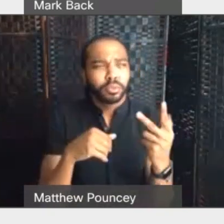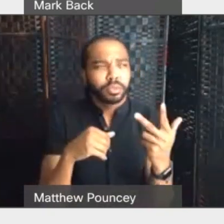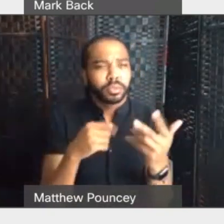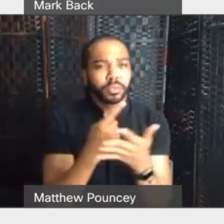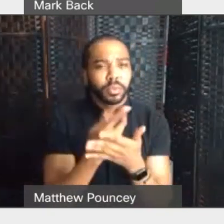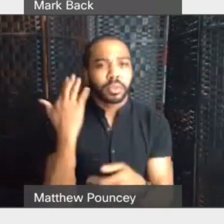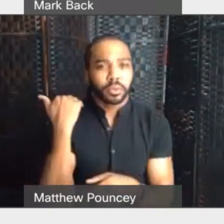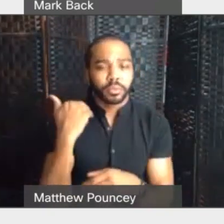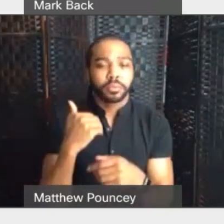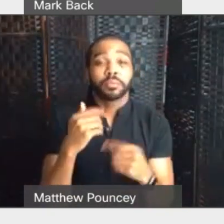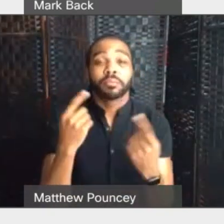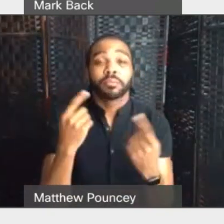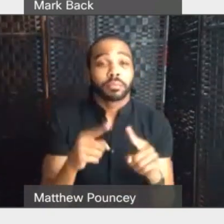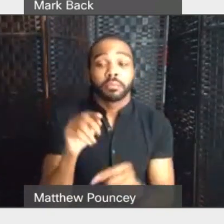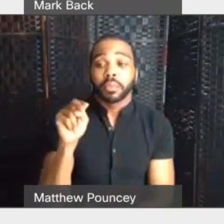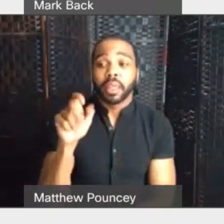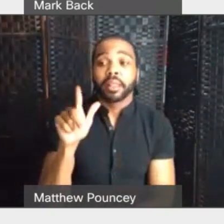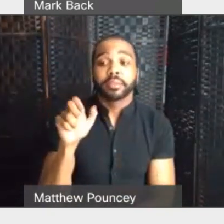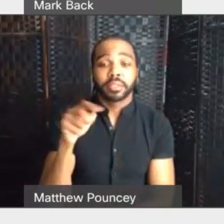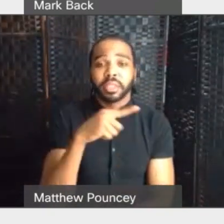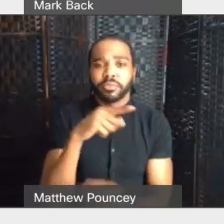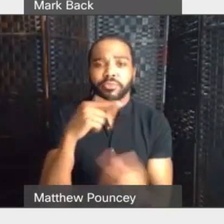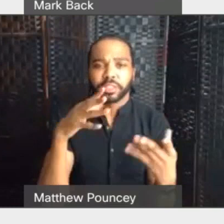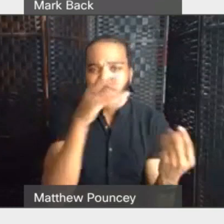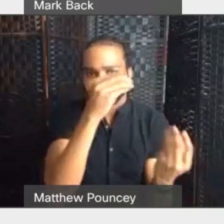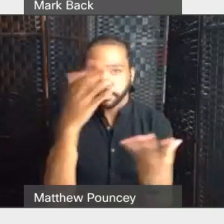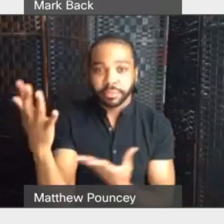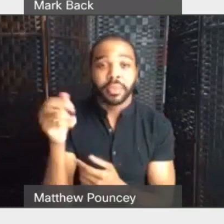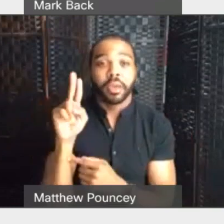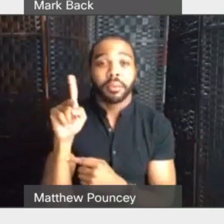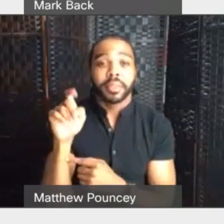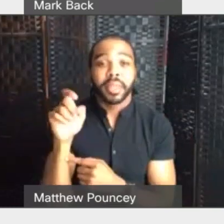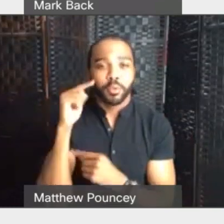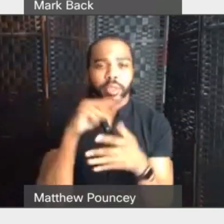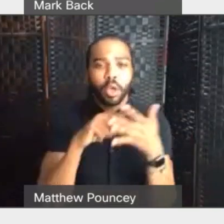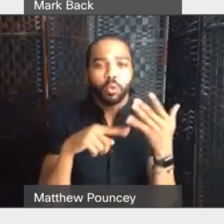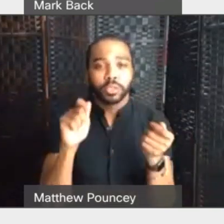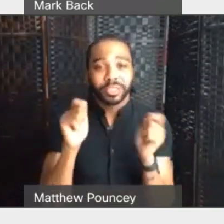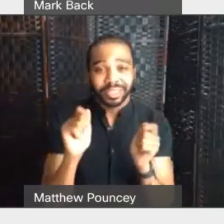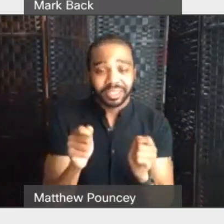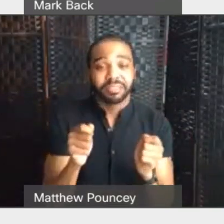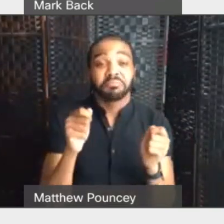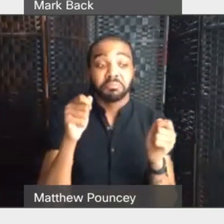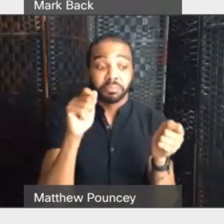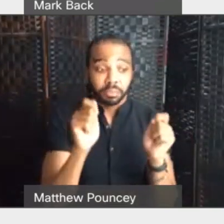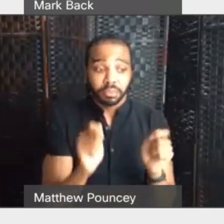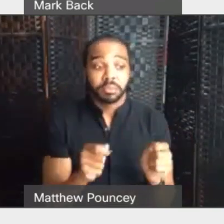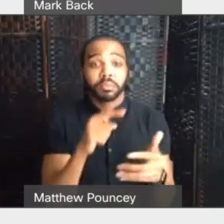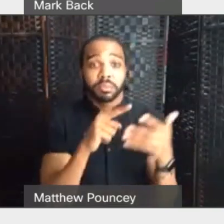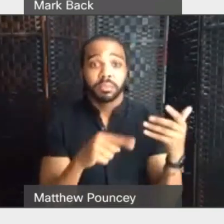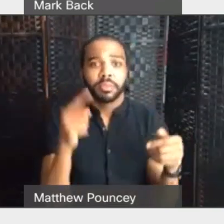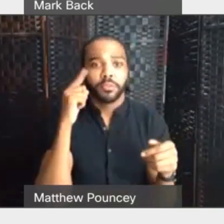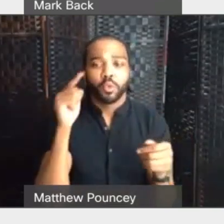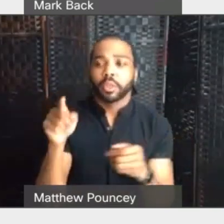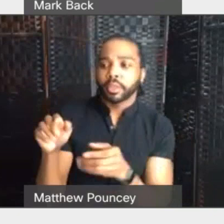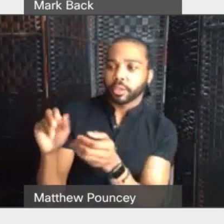ago that Nelson did provide an update on those changes, and those were changes for the